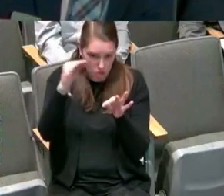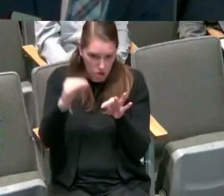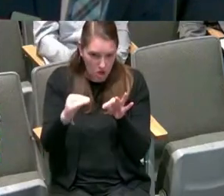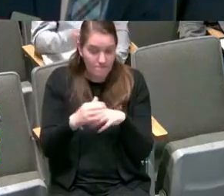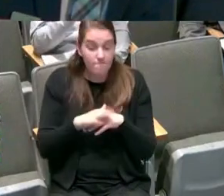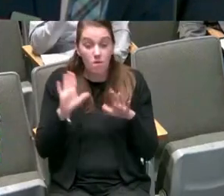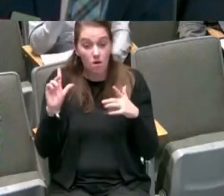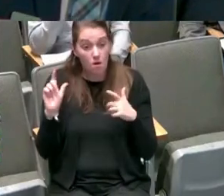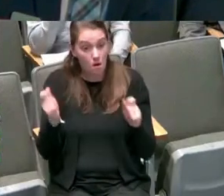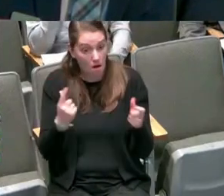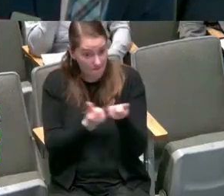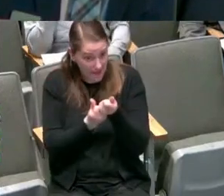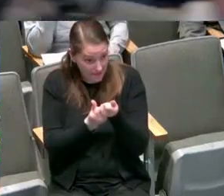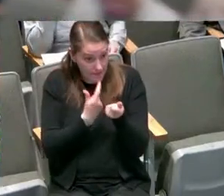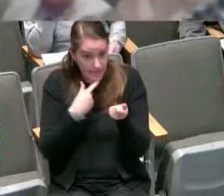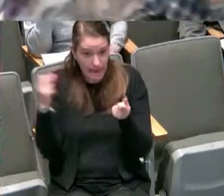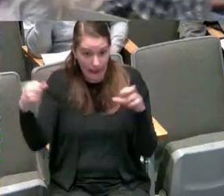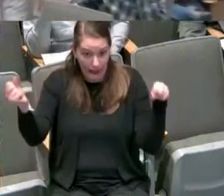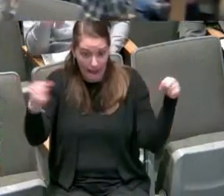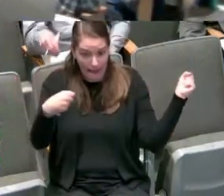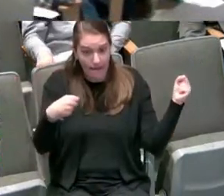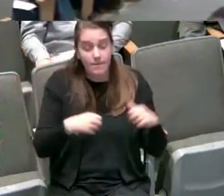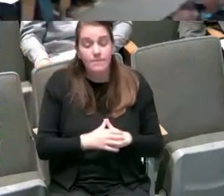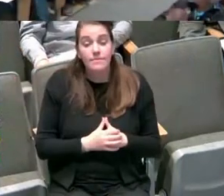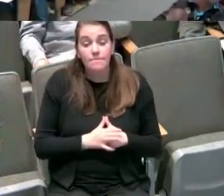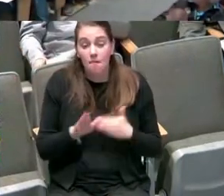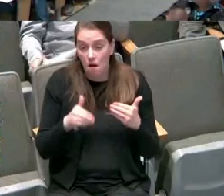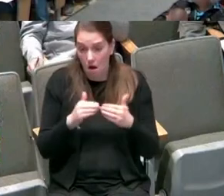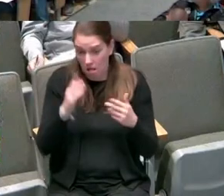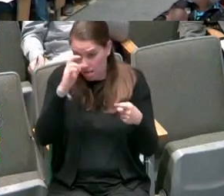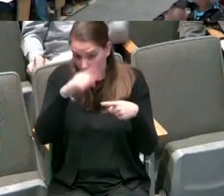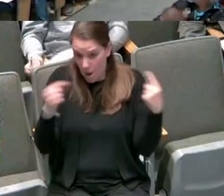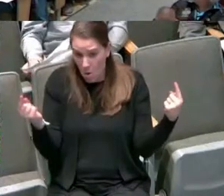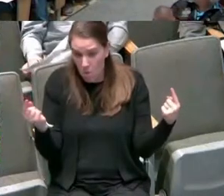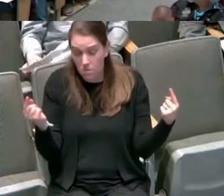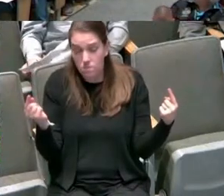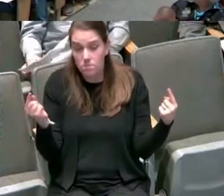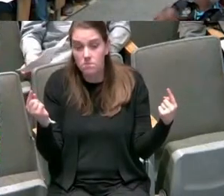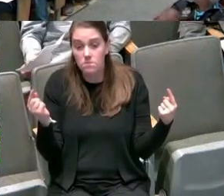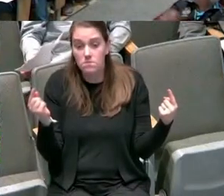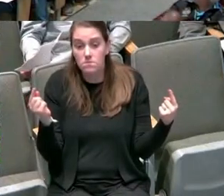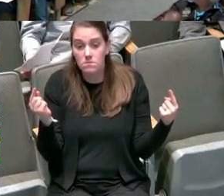all in favor please say aye all opposed